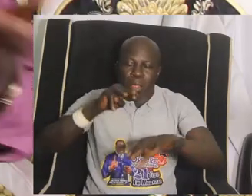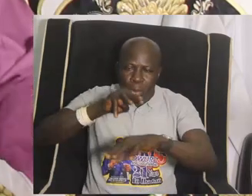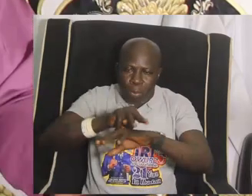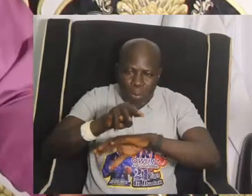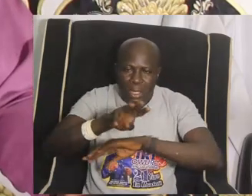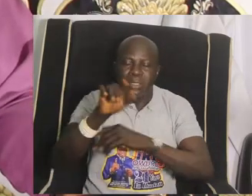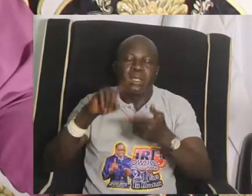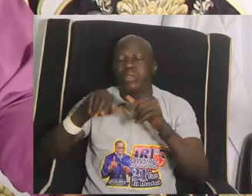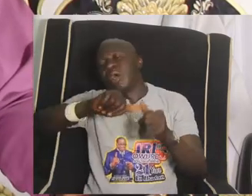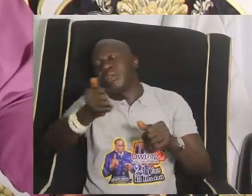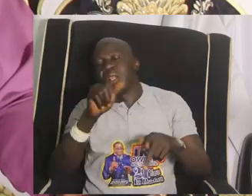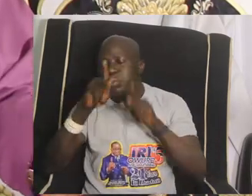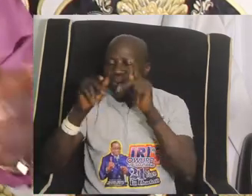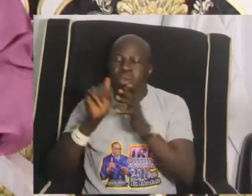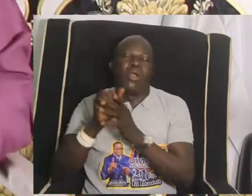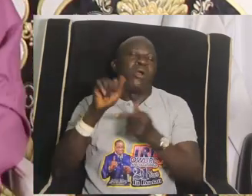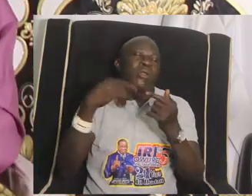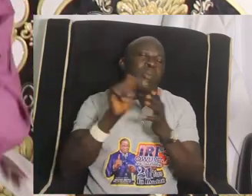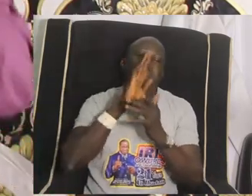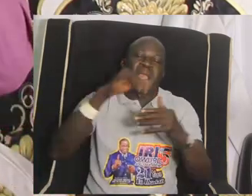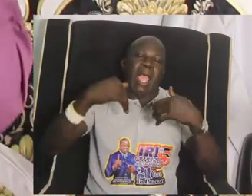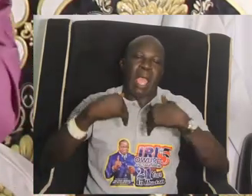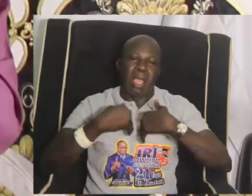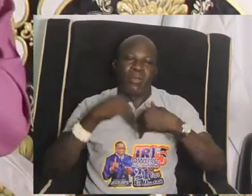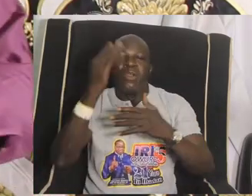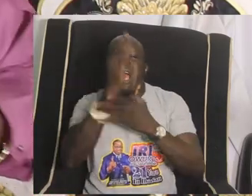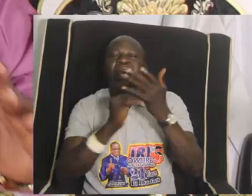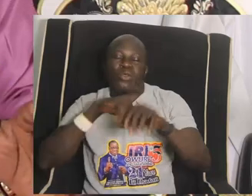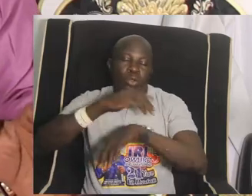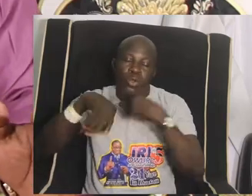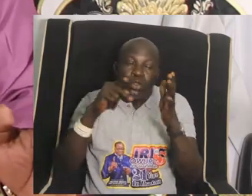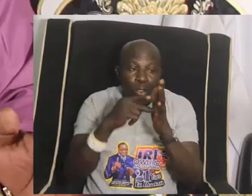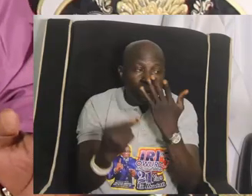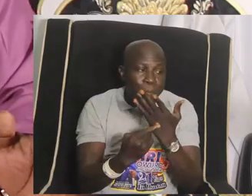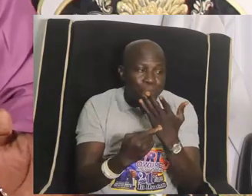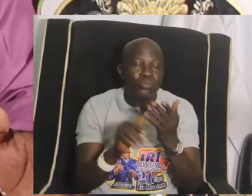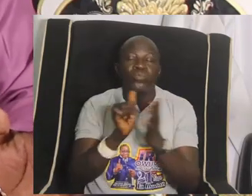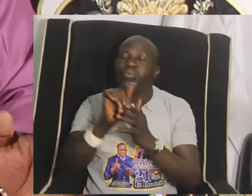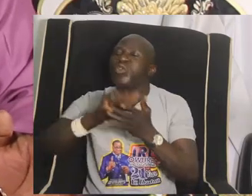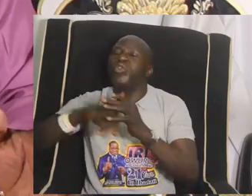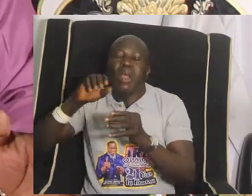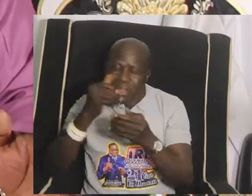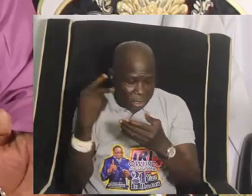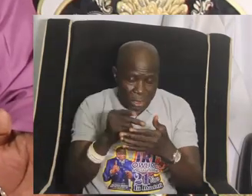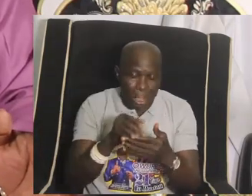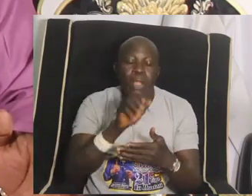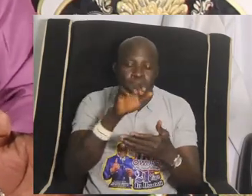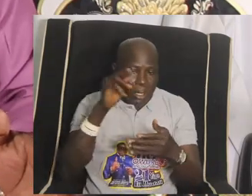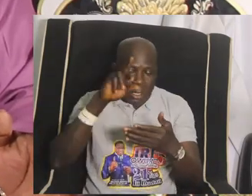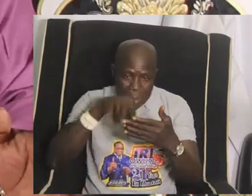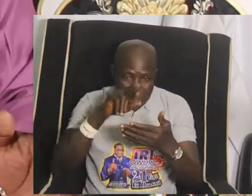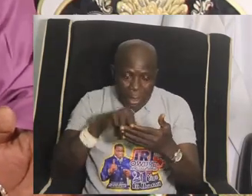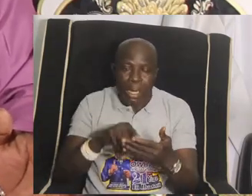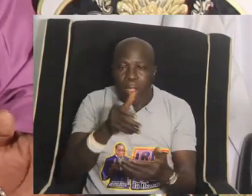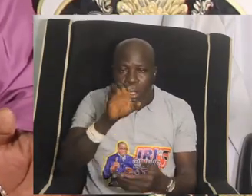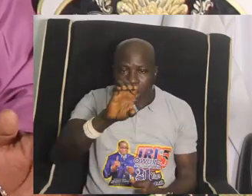ni oruko me. They are the ones that send message to people on my behalf. Ba se n ba program lo yi. E ma ri pe won ma comment. They will recommend.